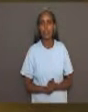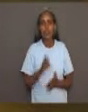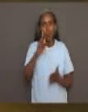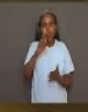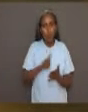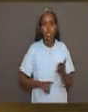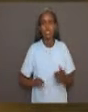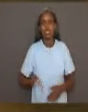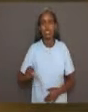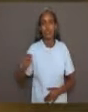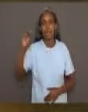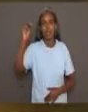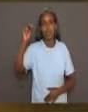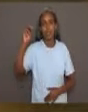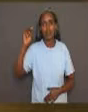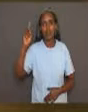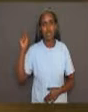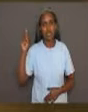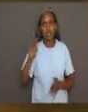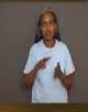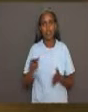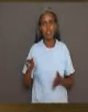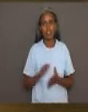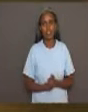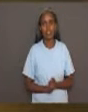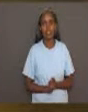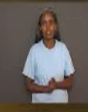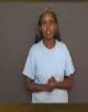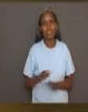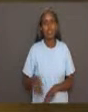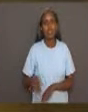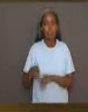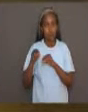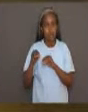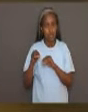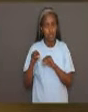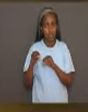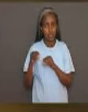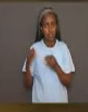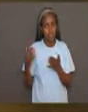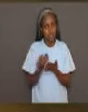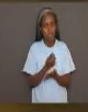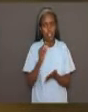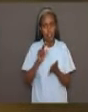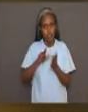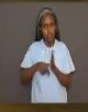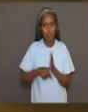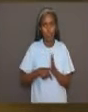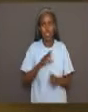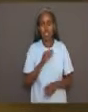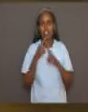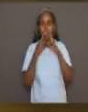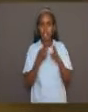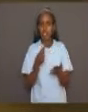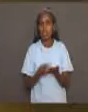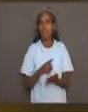What is the magnitude of this vector? Students, take a few moments and answer